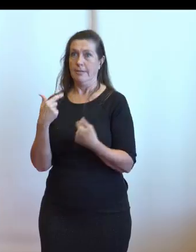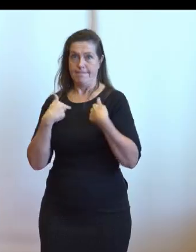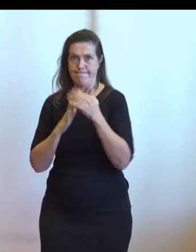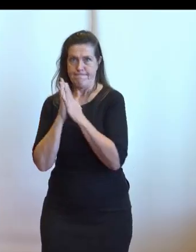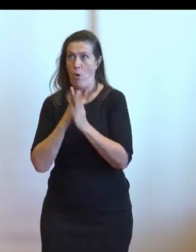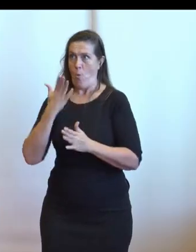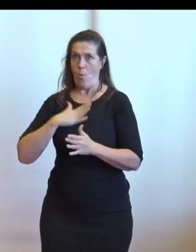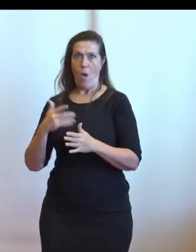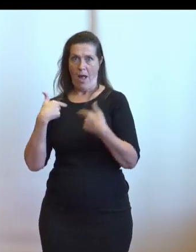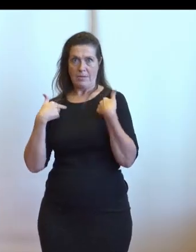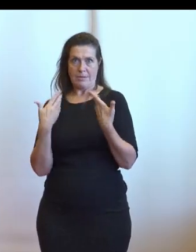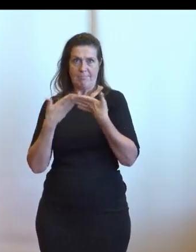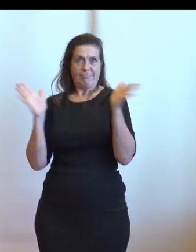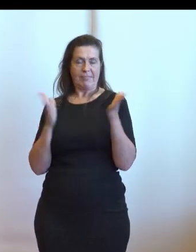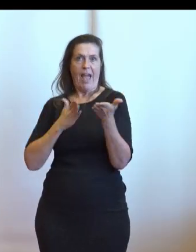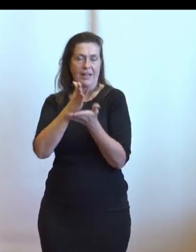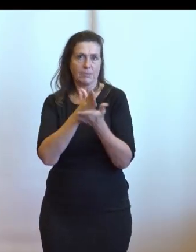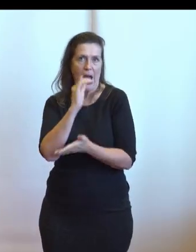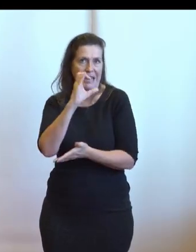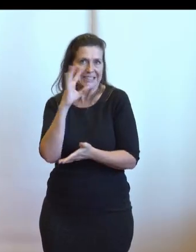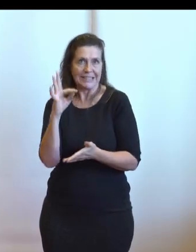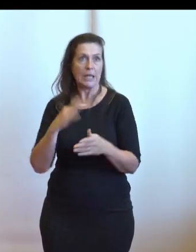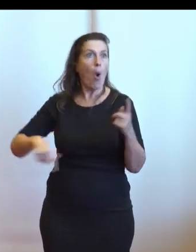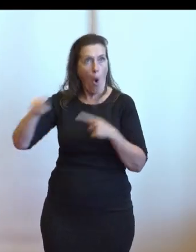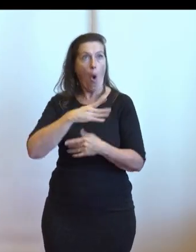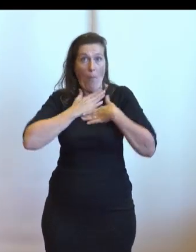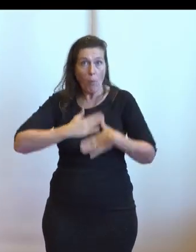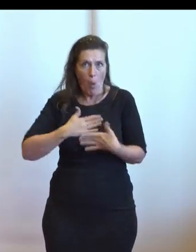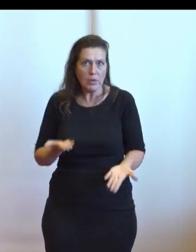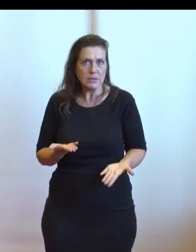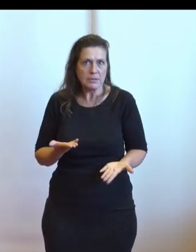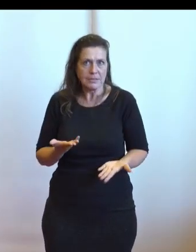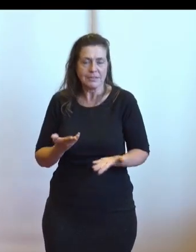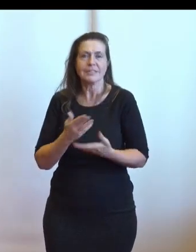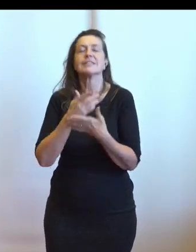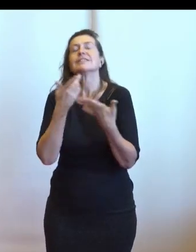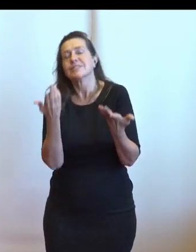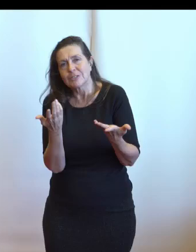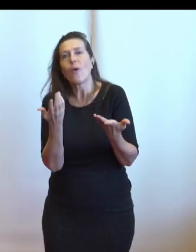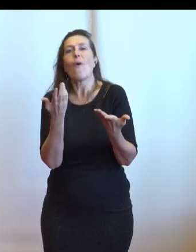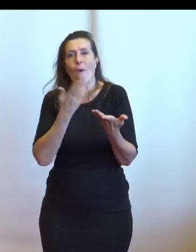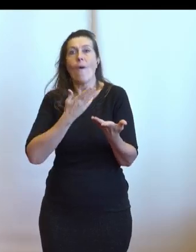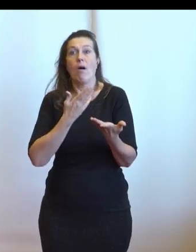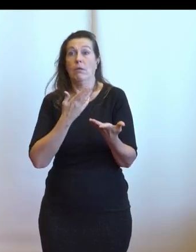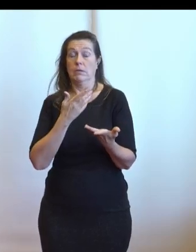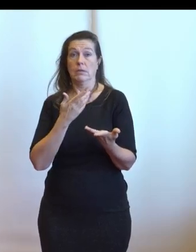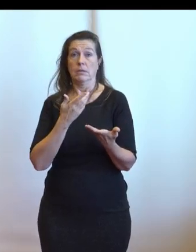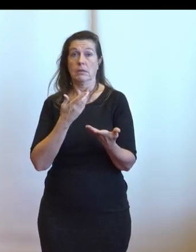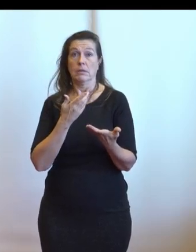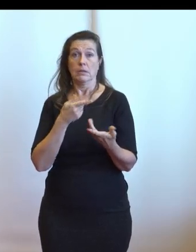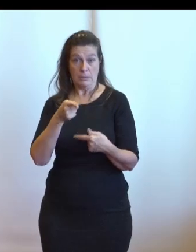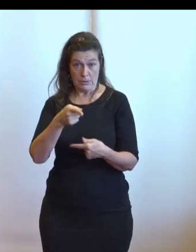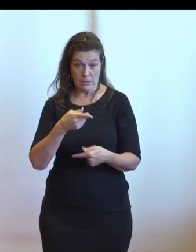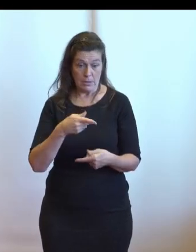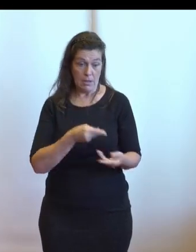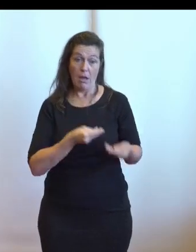have accessible ICTs in everything. So you want to use it or you don't want to use